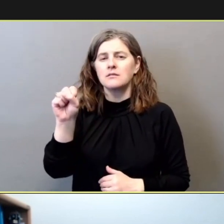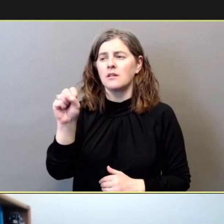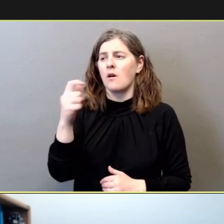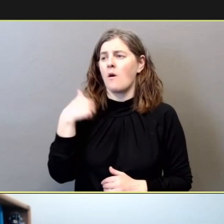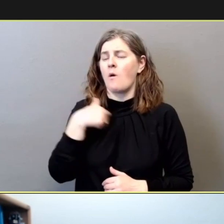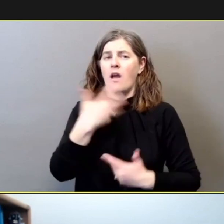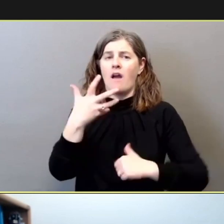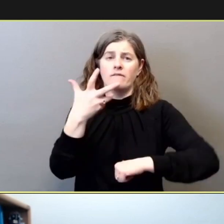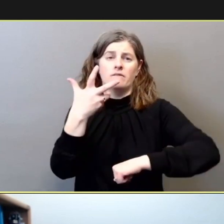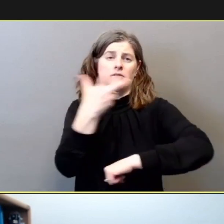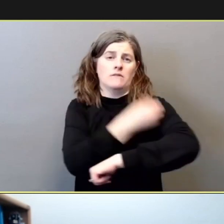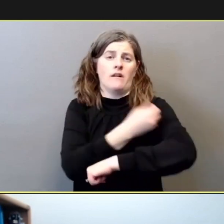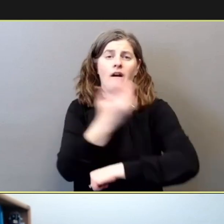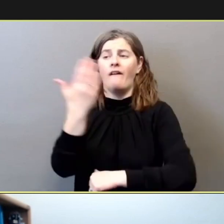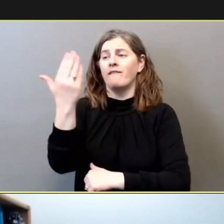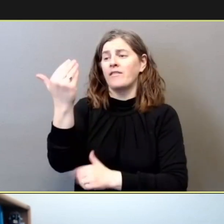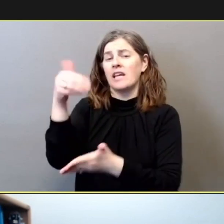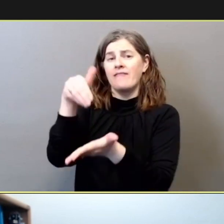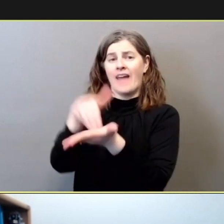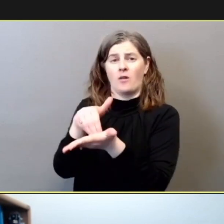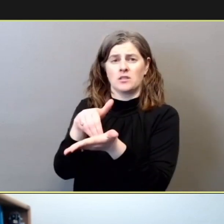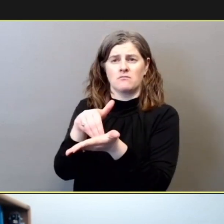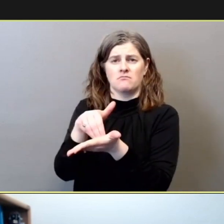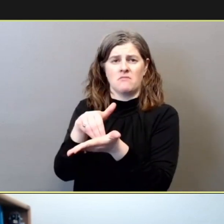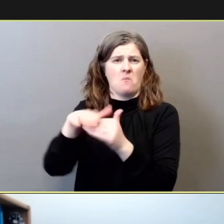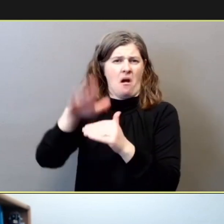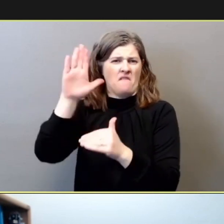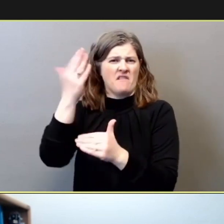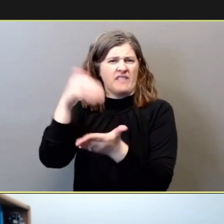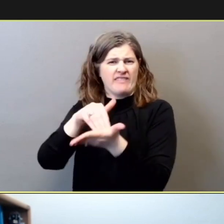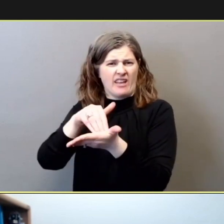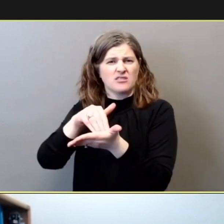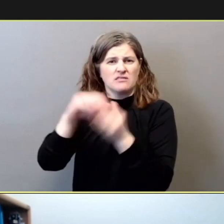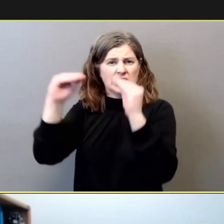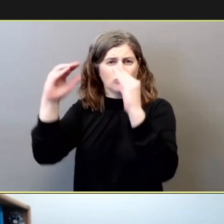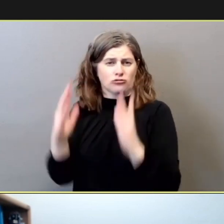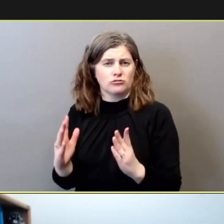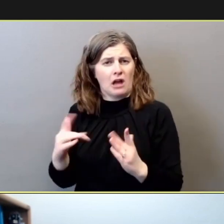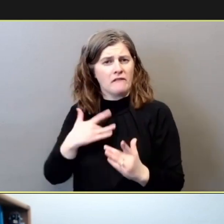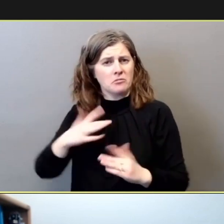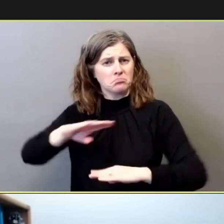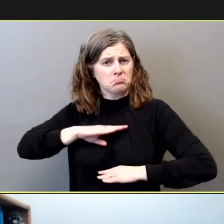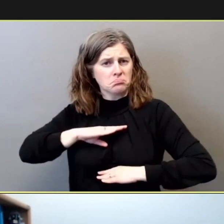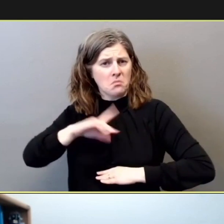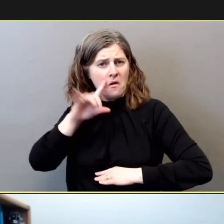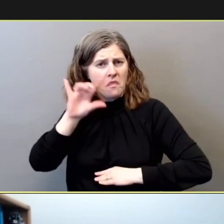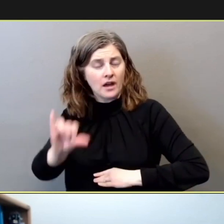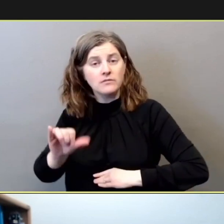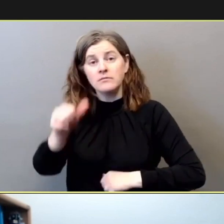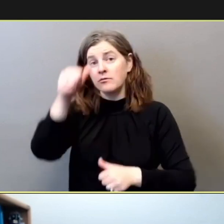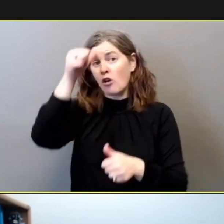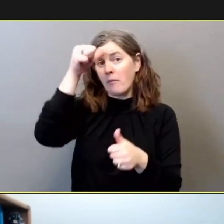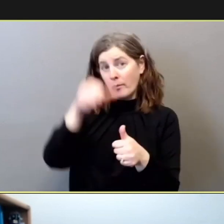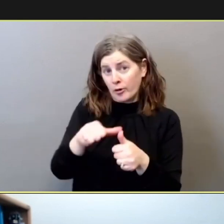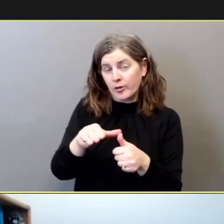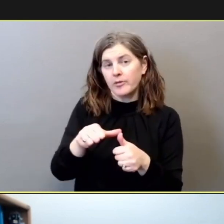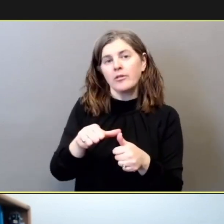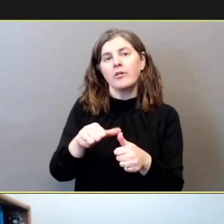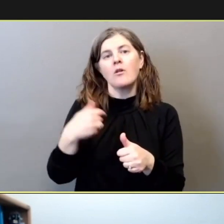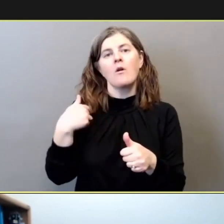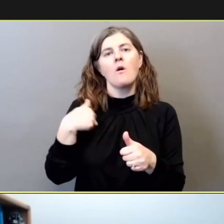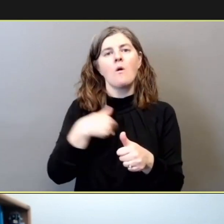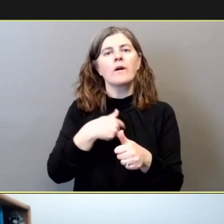vaccinated 15,000 plus educators. So I feel really good about that. Keep in mind that we are